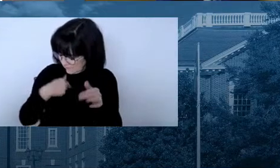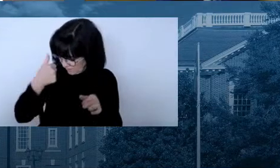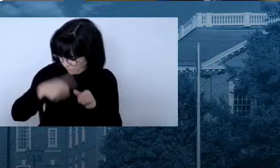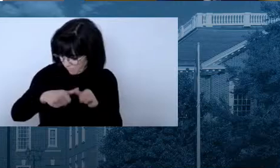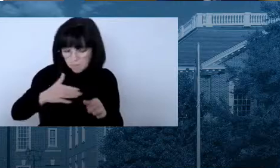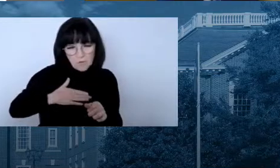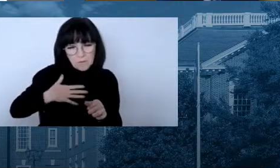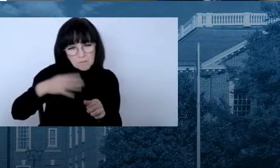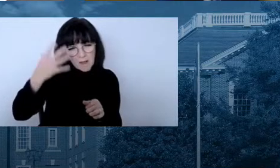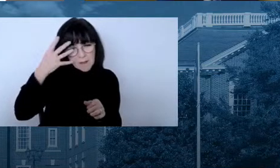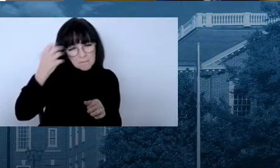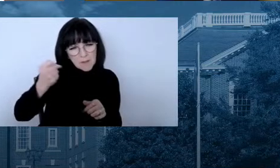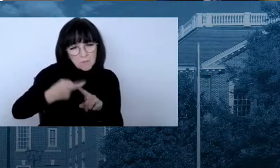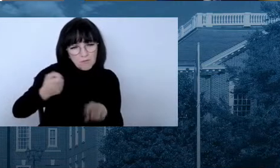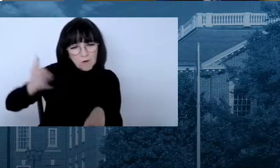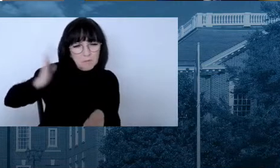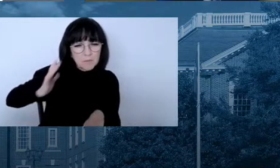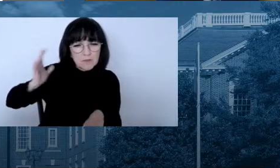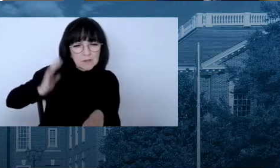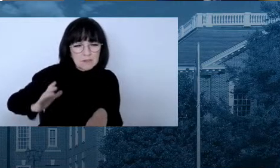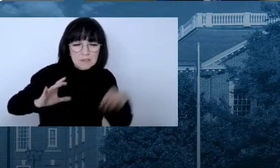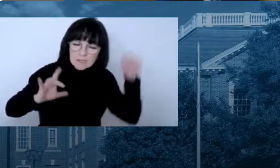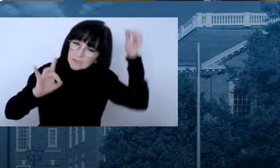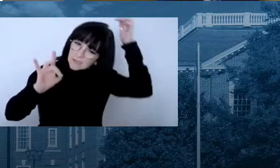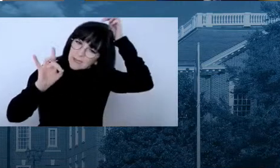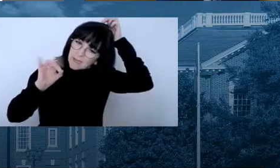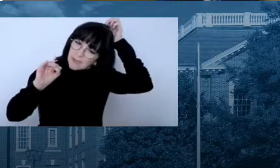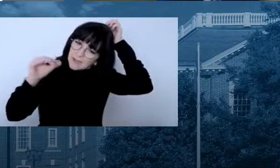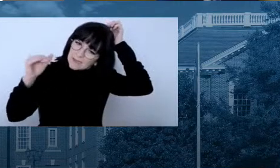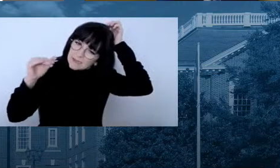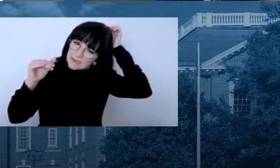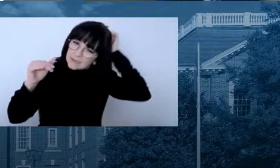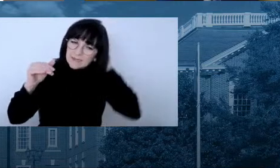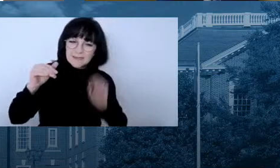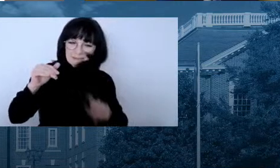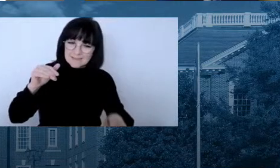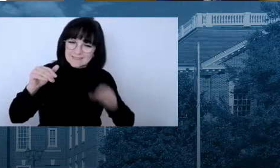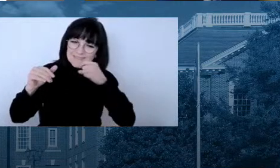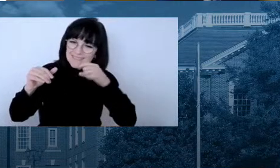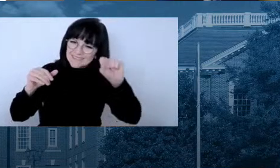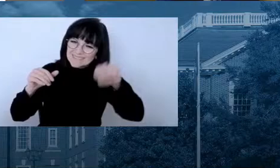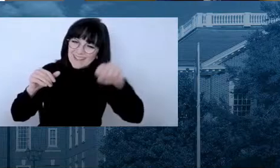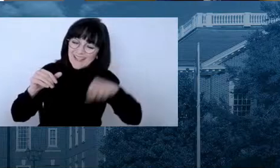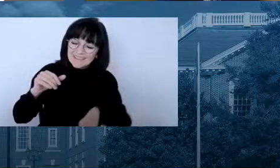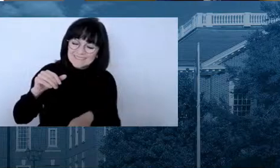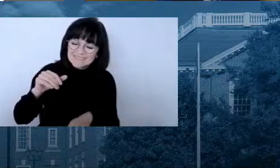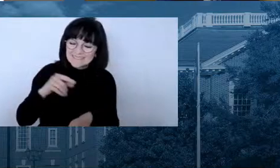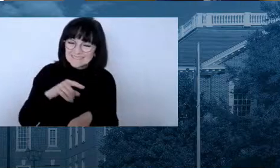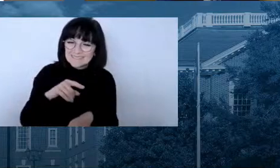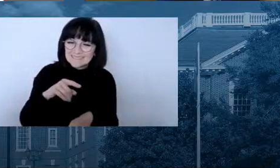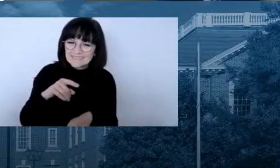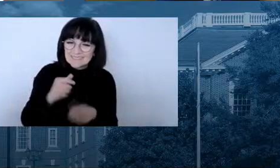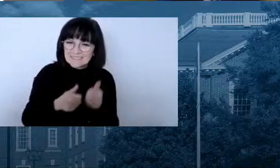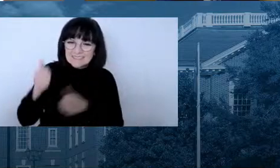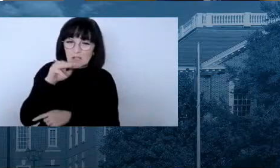ago, 80,000. Secretary McGarrick's giving me the thumbs up a